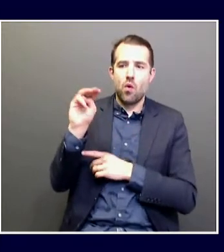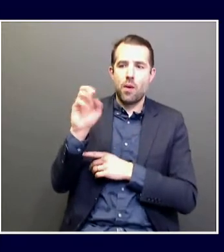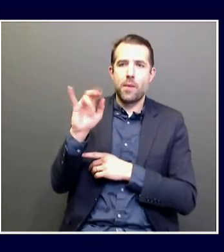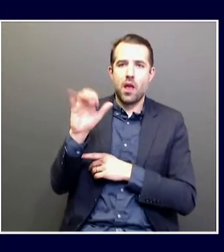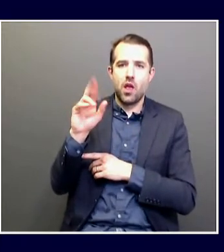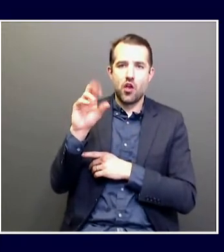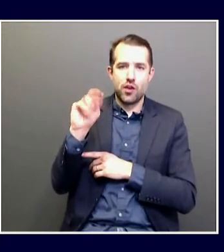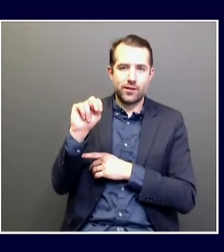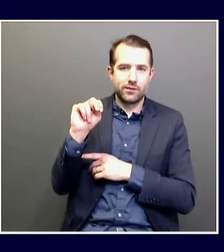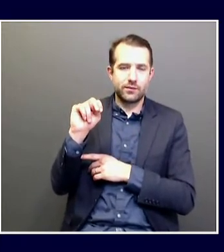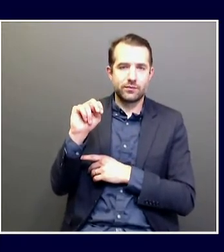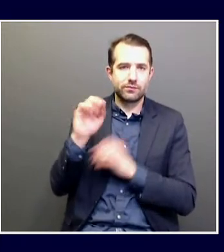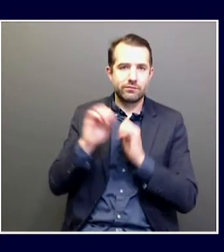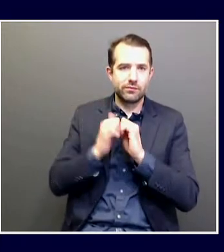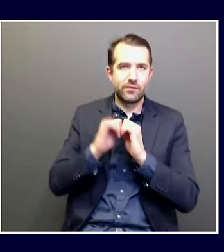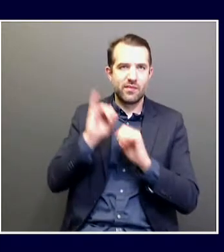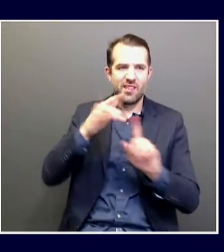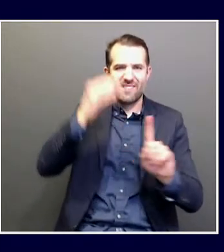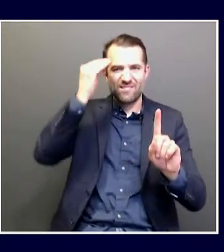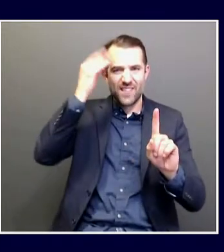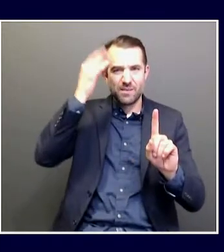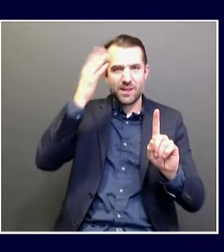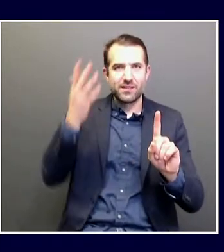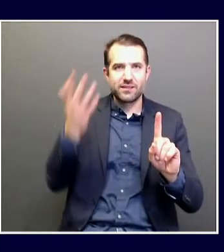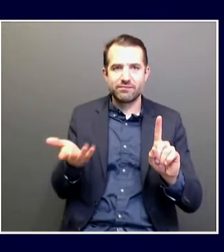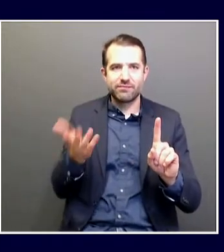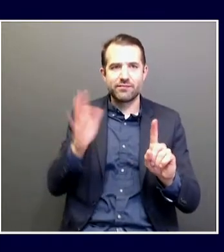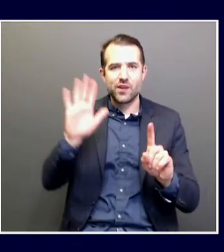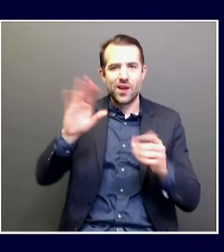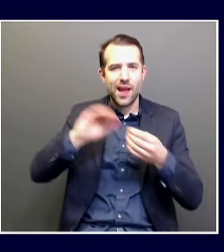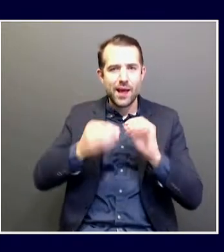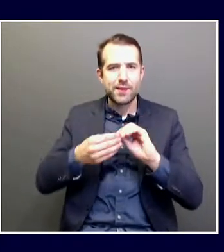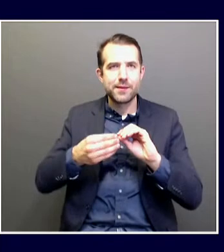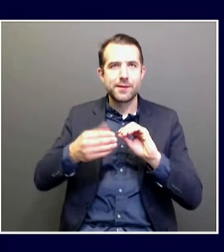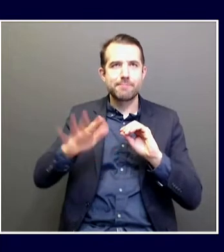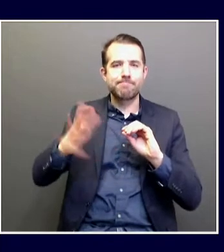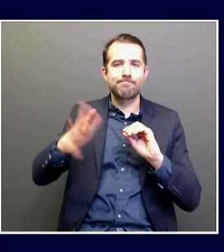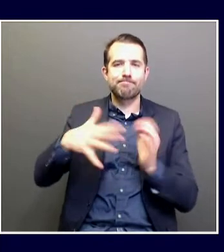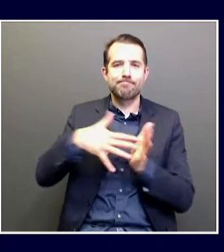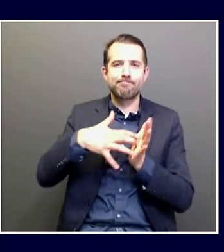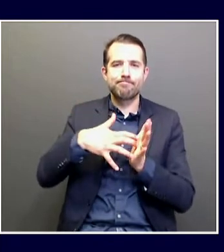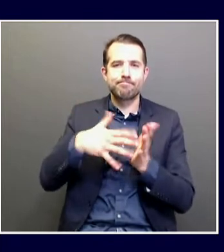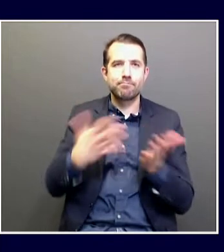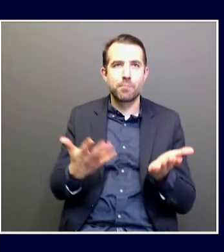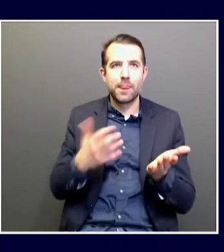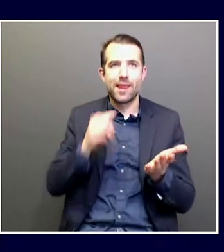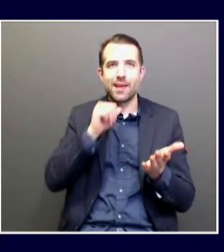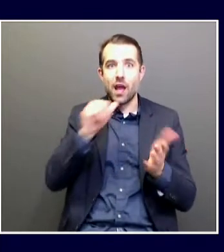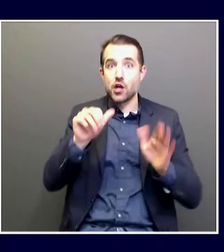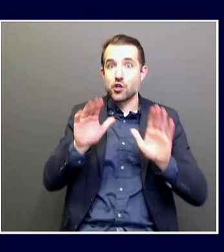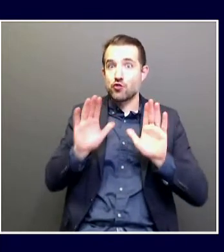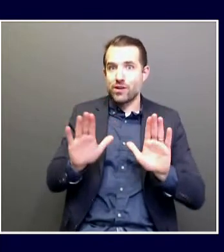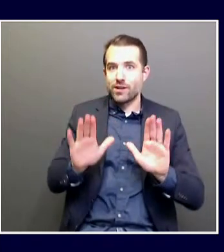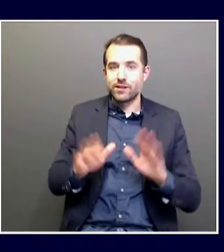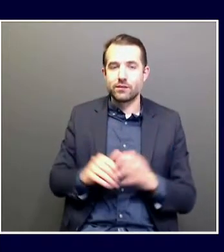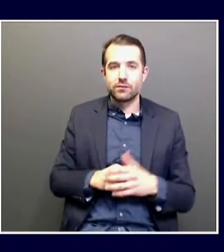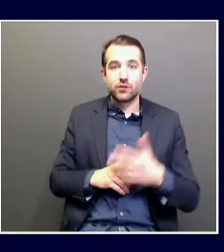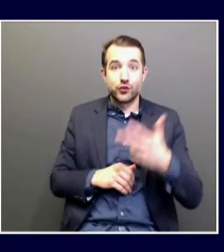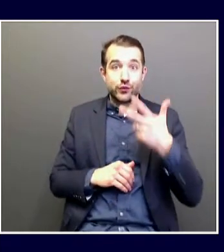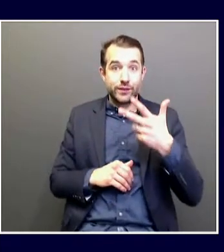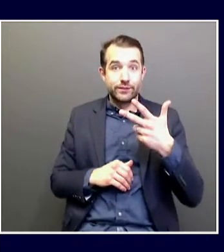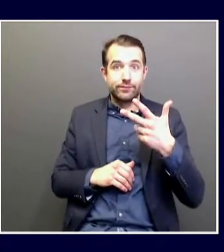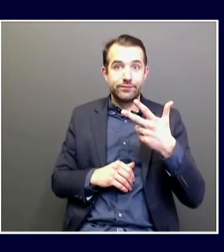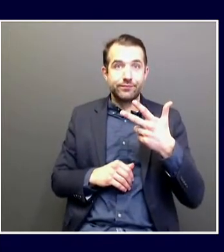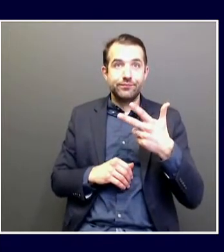bit less encouraging. Of those 3 monoclonals, right now, only one of them is thought to be